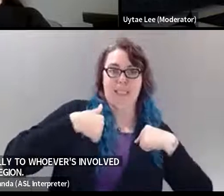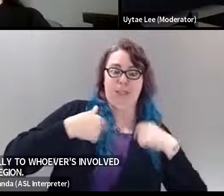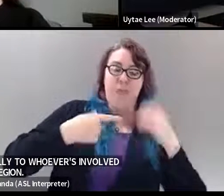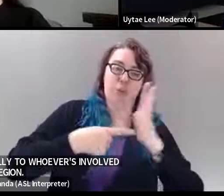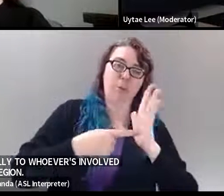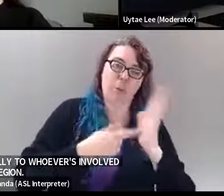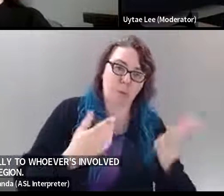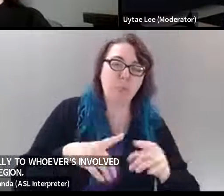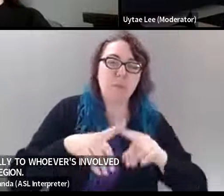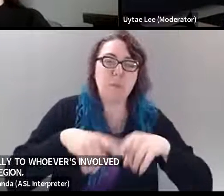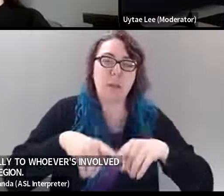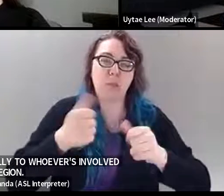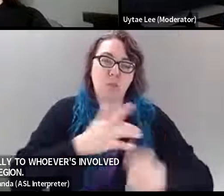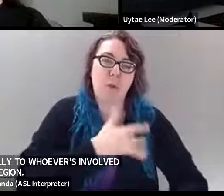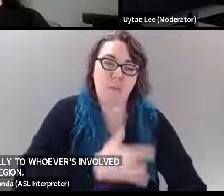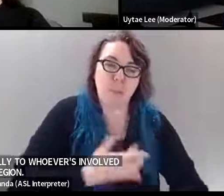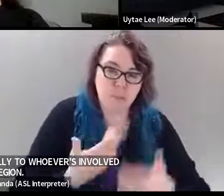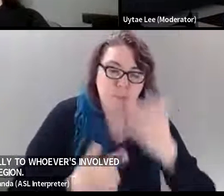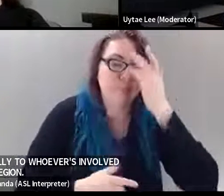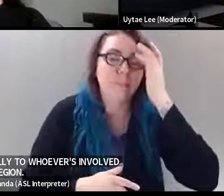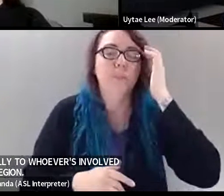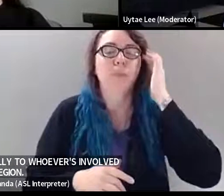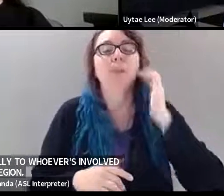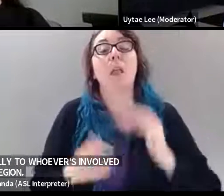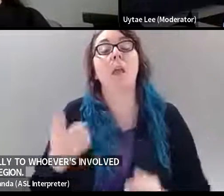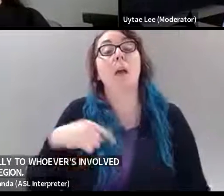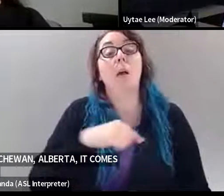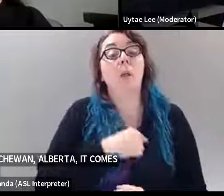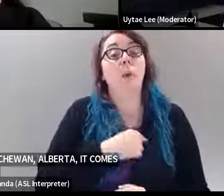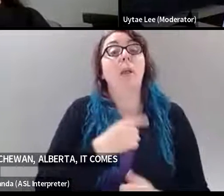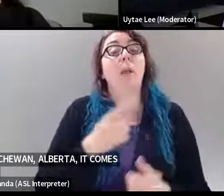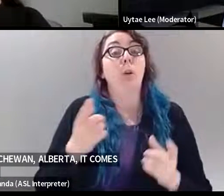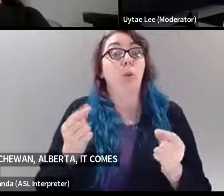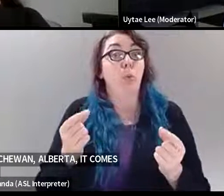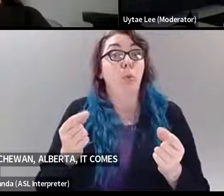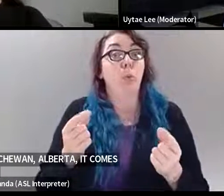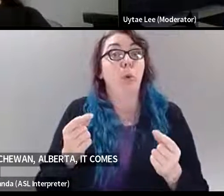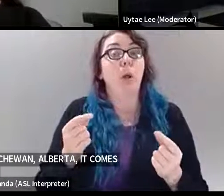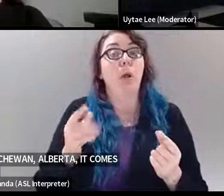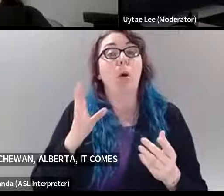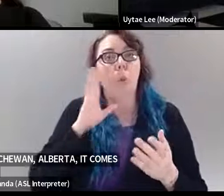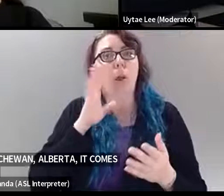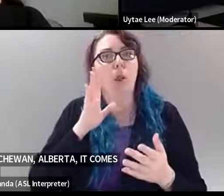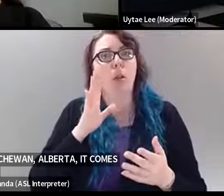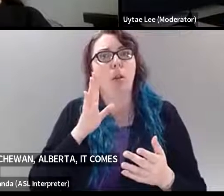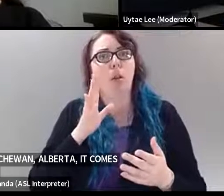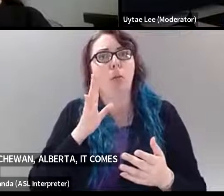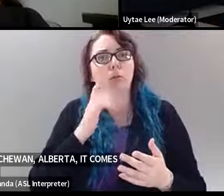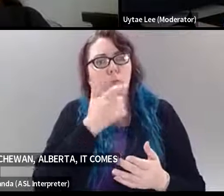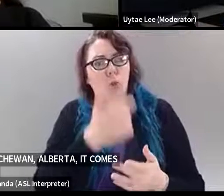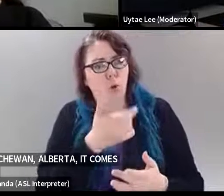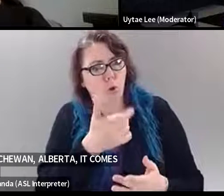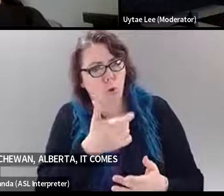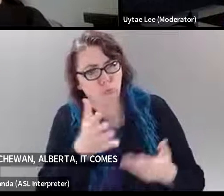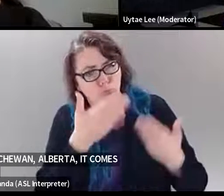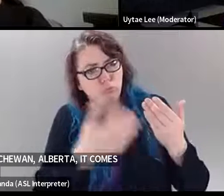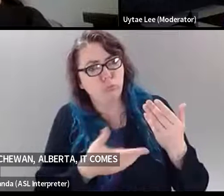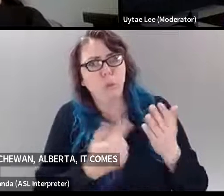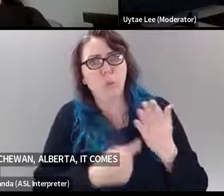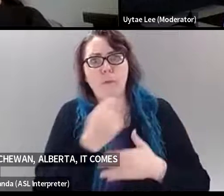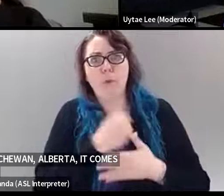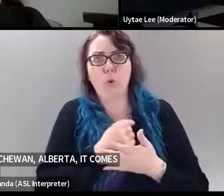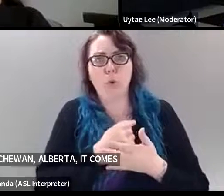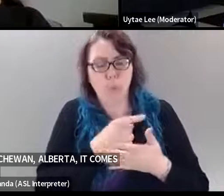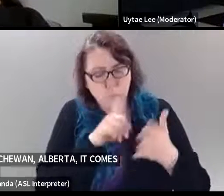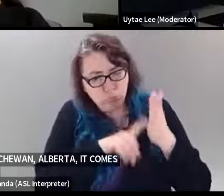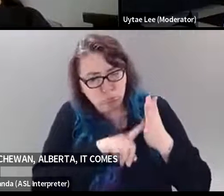not sometimes not immediately, but we do view everything, and typically take a couple